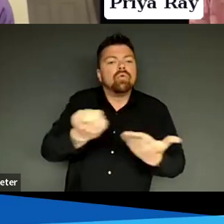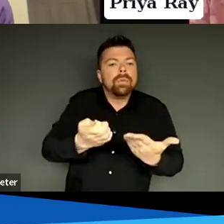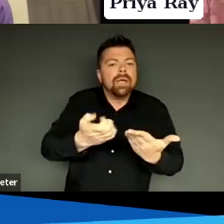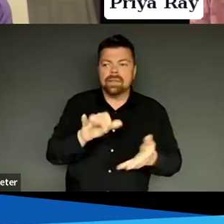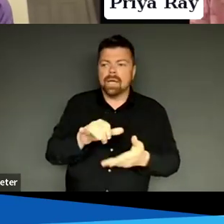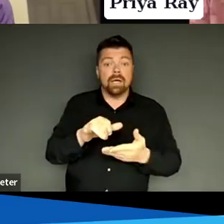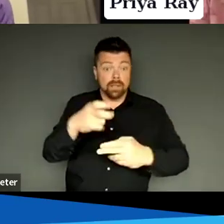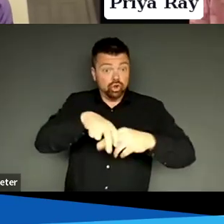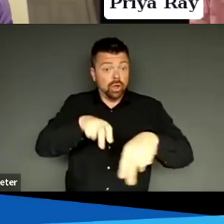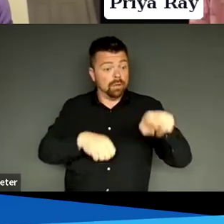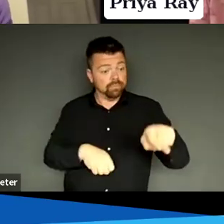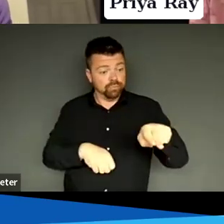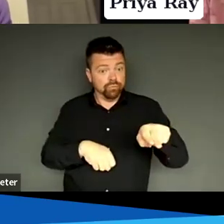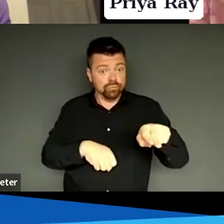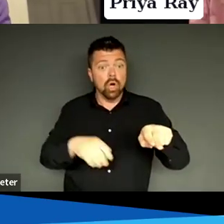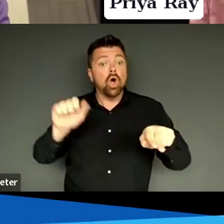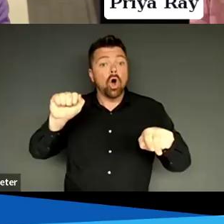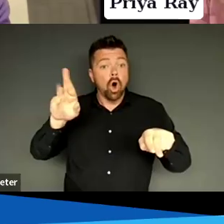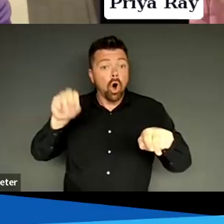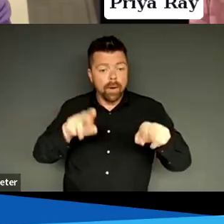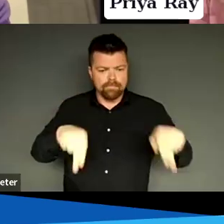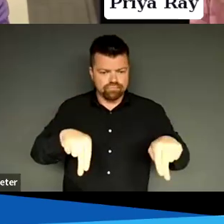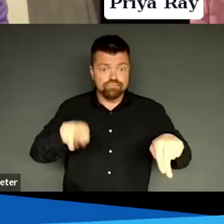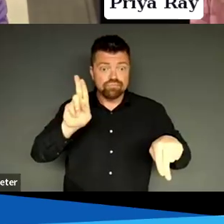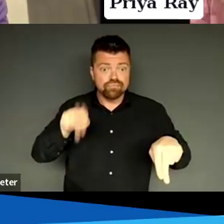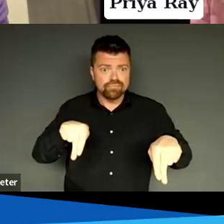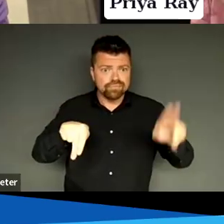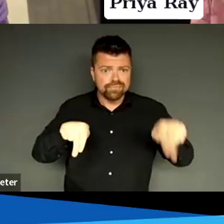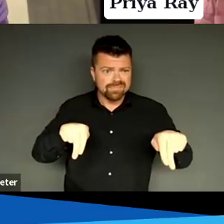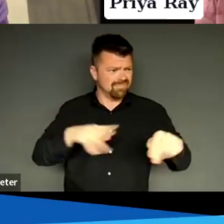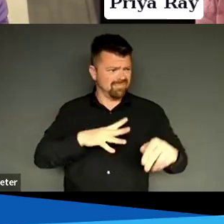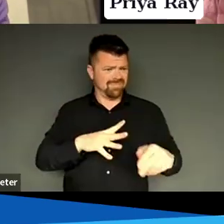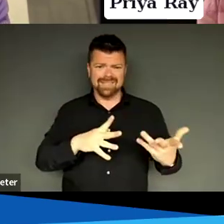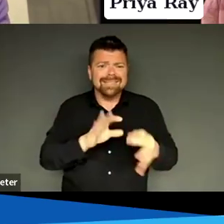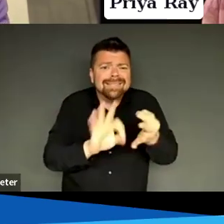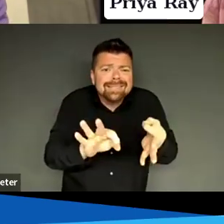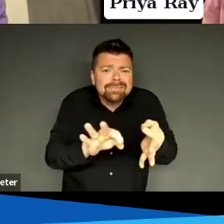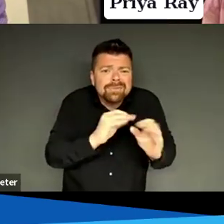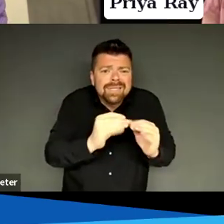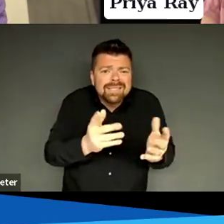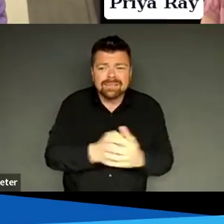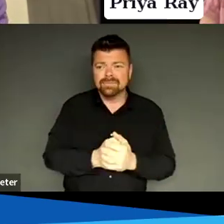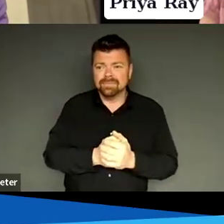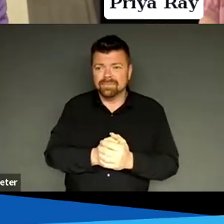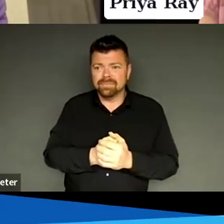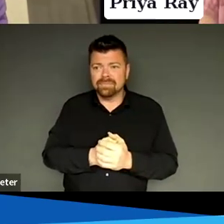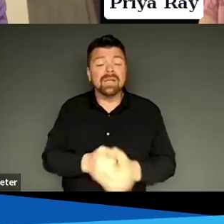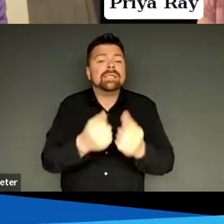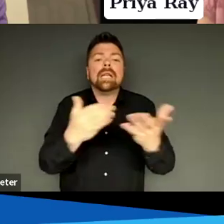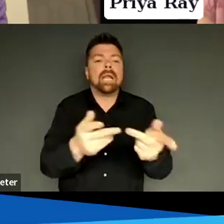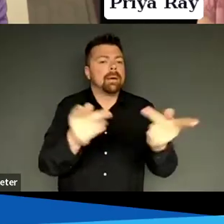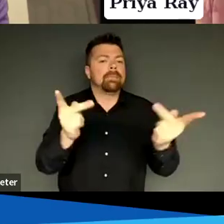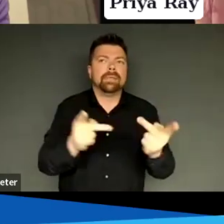away so you could do the proper transfer and trying to transfer all over that arm. It's just a lot of